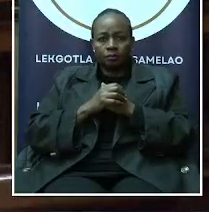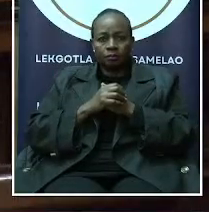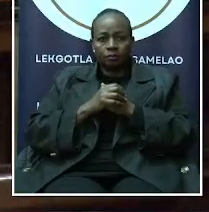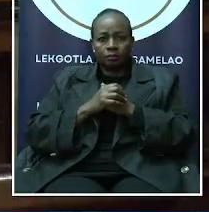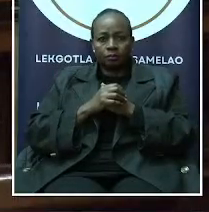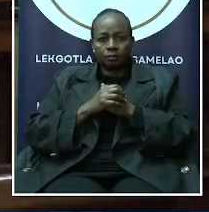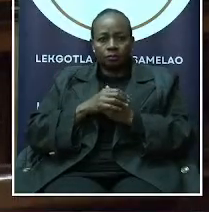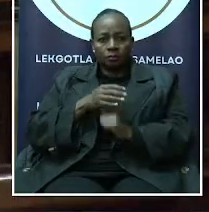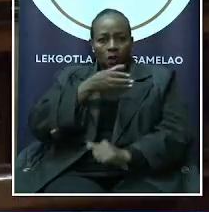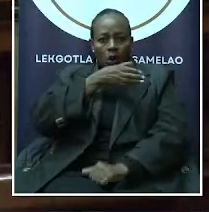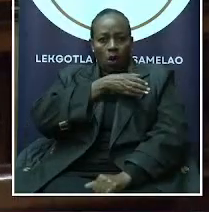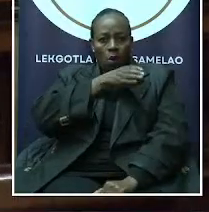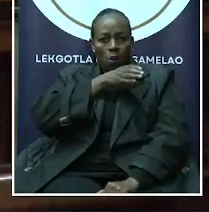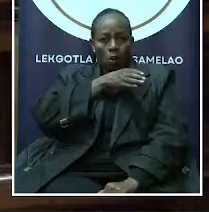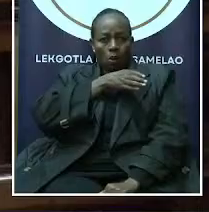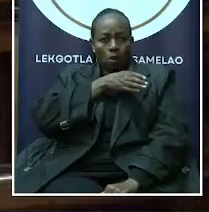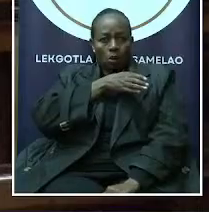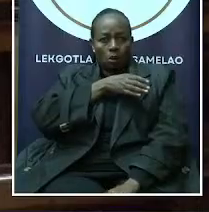empowerment